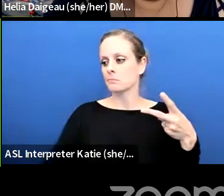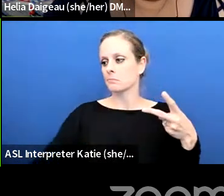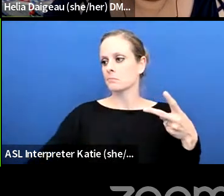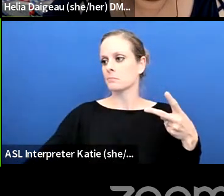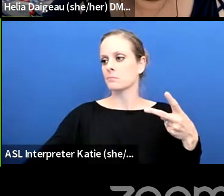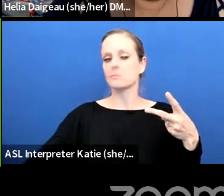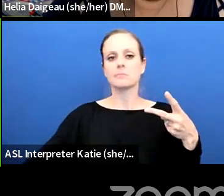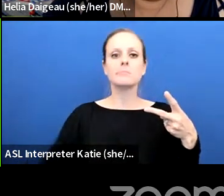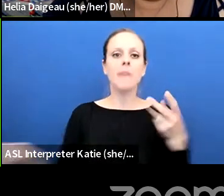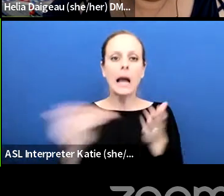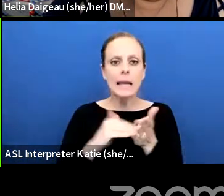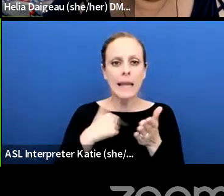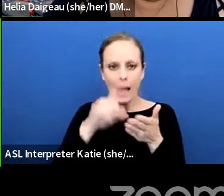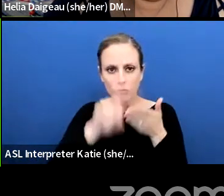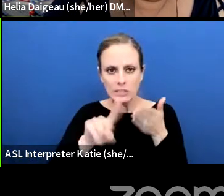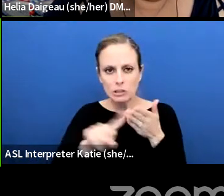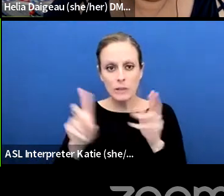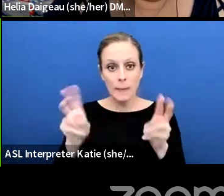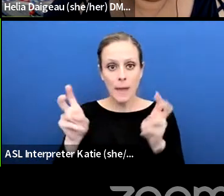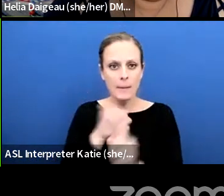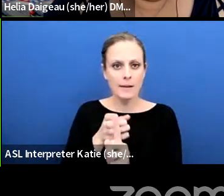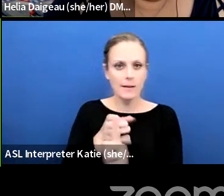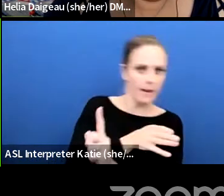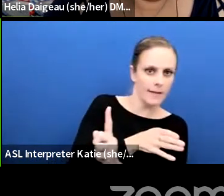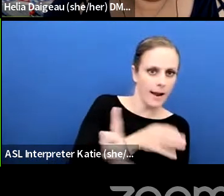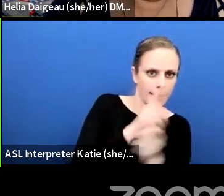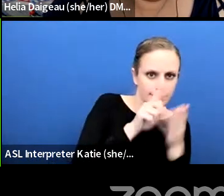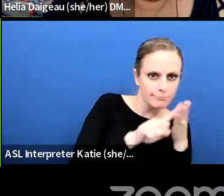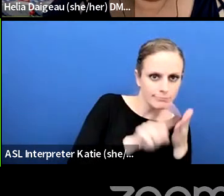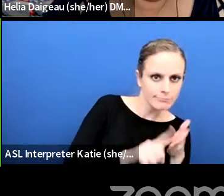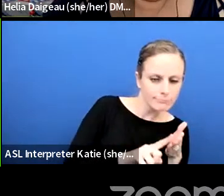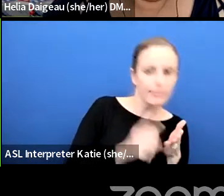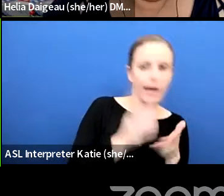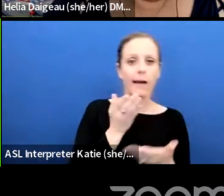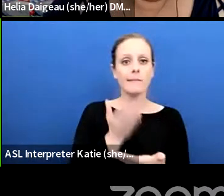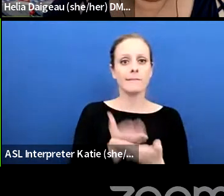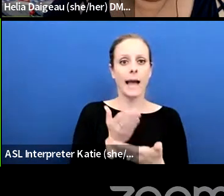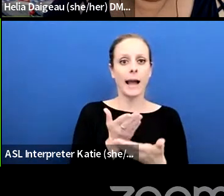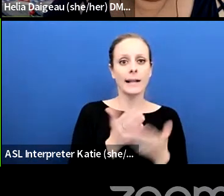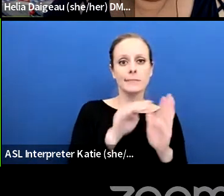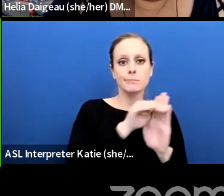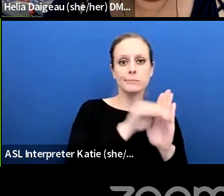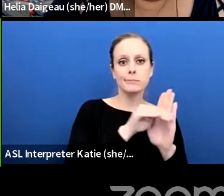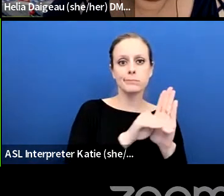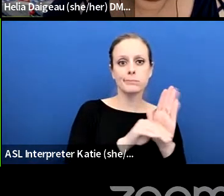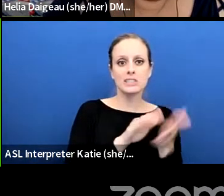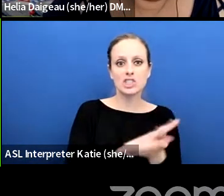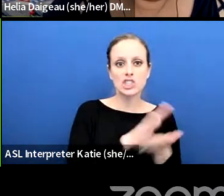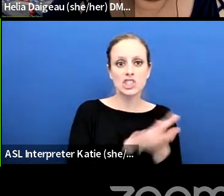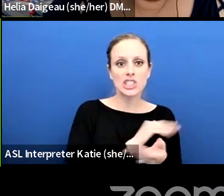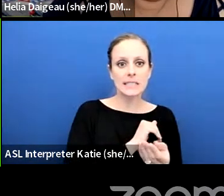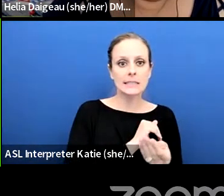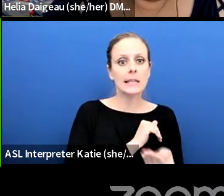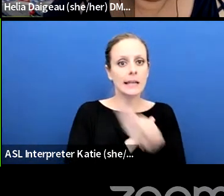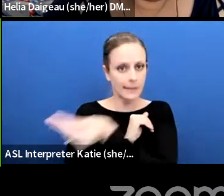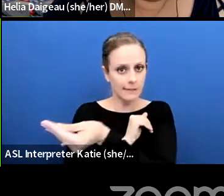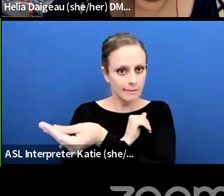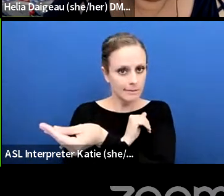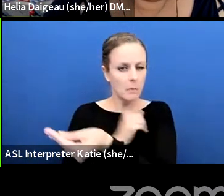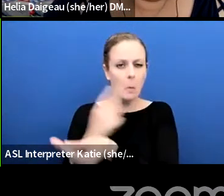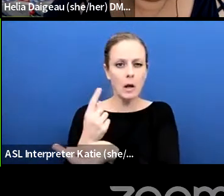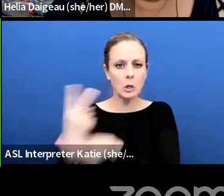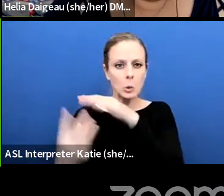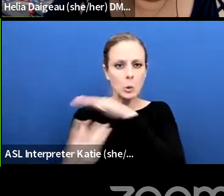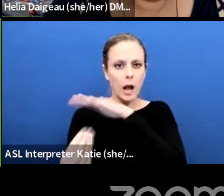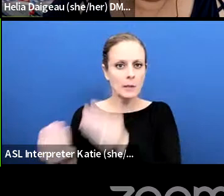what I'm going to talk about, try and bring a fact sheet, leave 1 or 2 fact sheets about